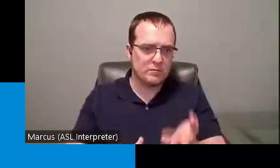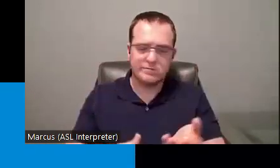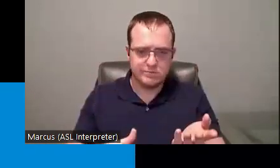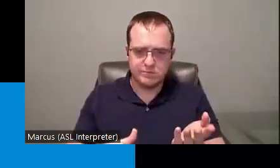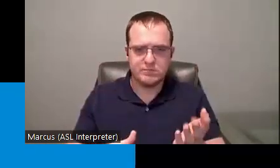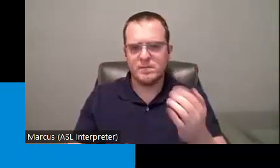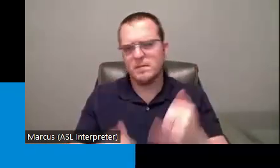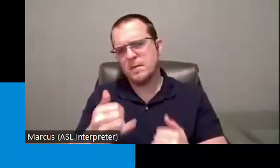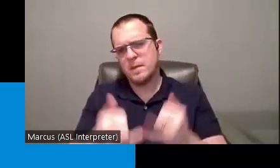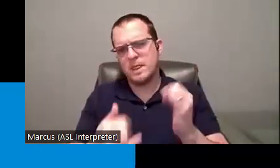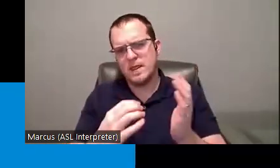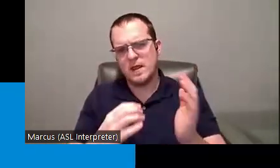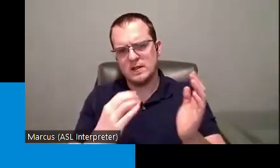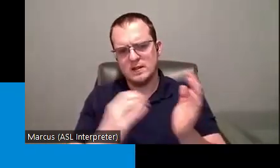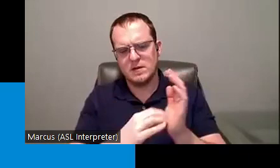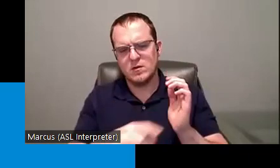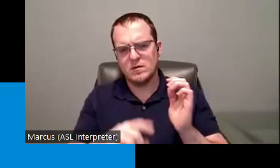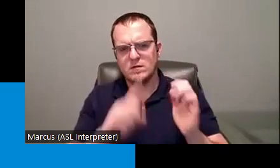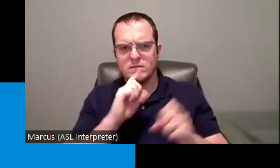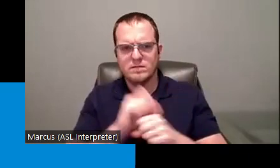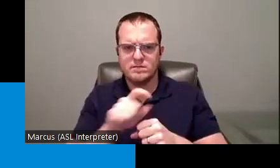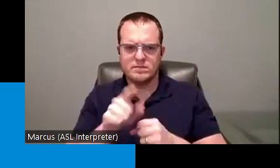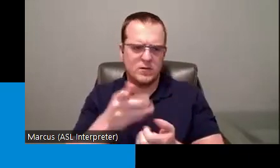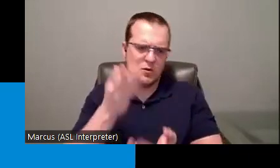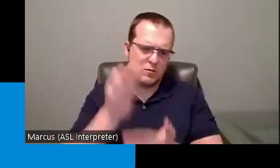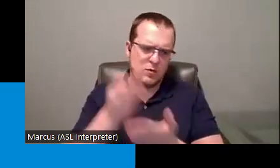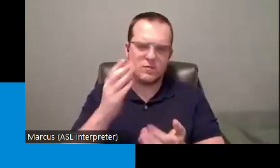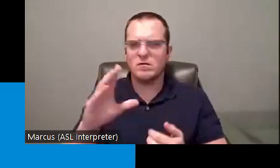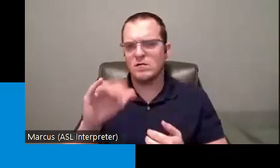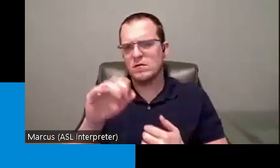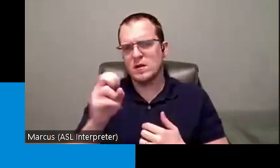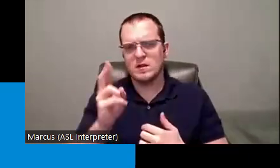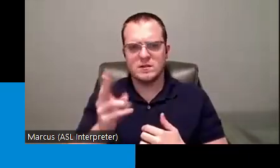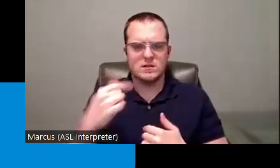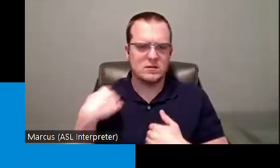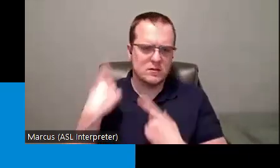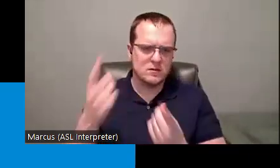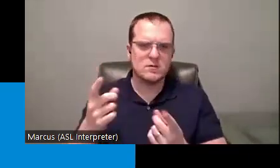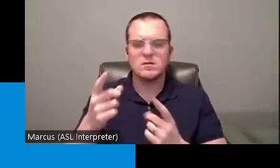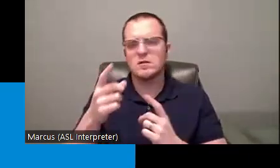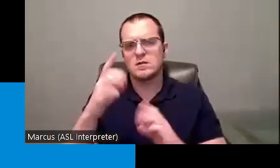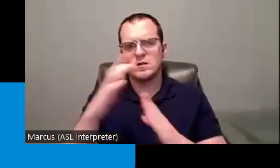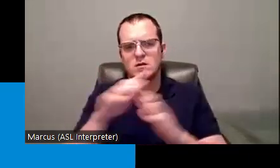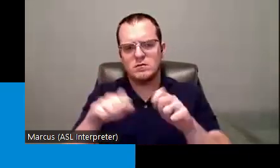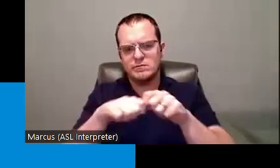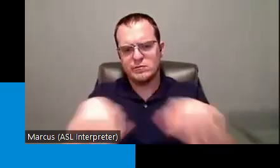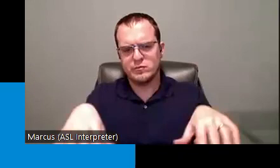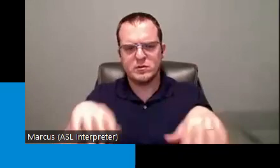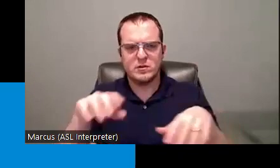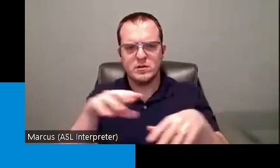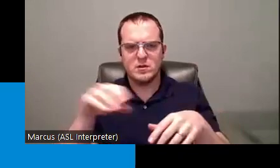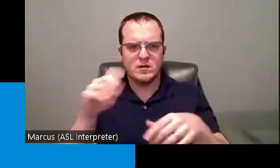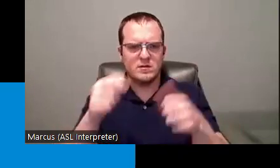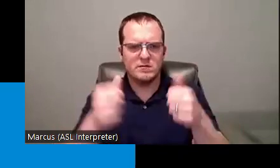last paragraph, it can be proven from case histories that top-down efforts in the guise of